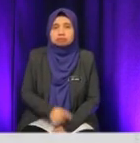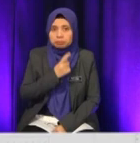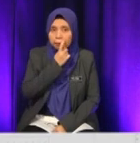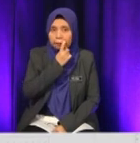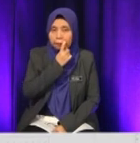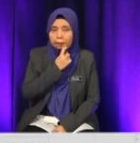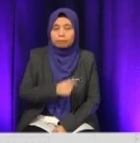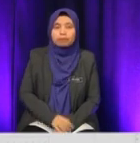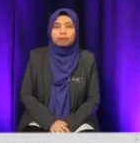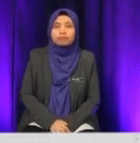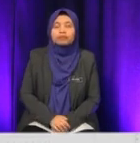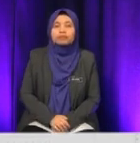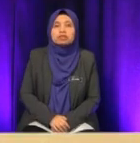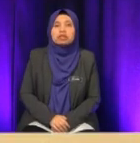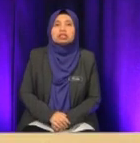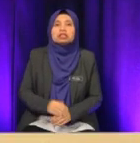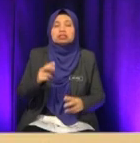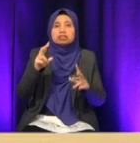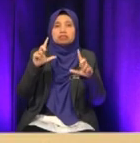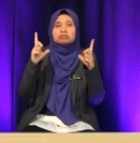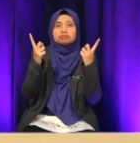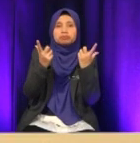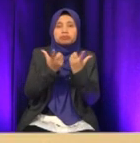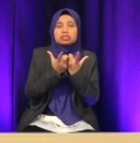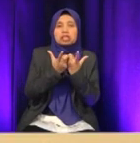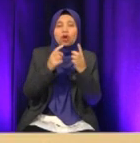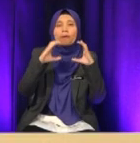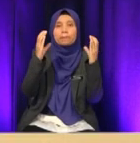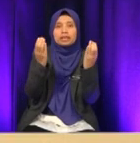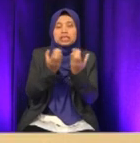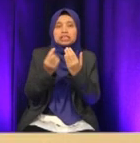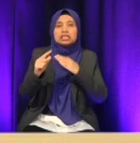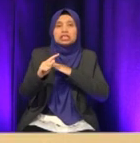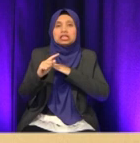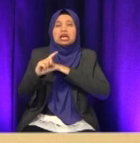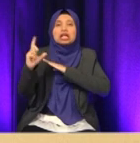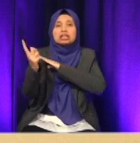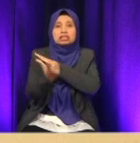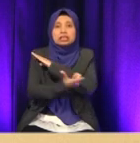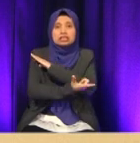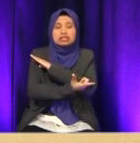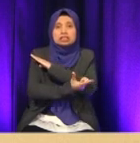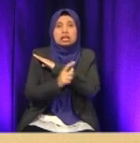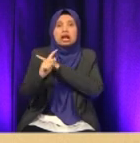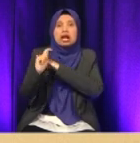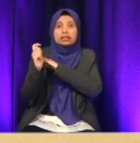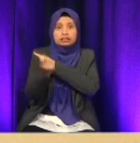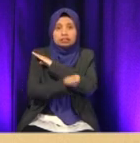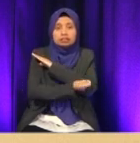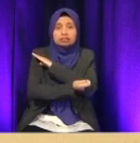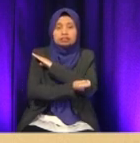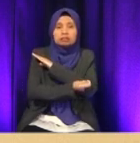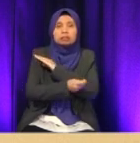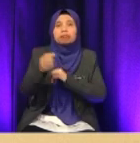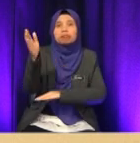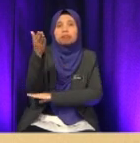On the most recent group event, members ran to a community garden. Local people had created the garden and had